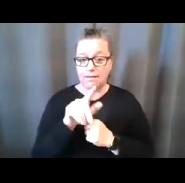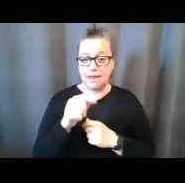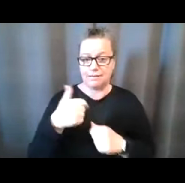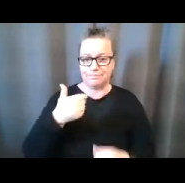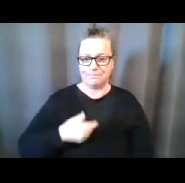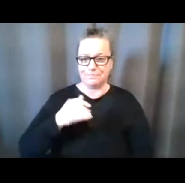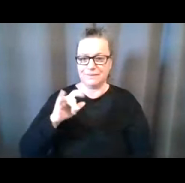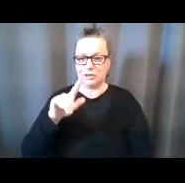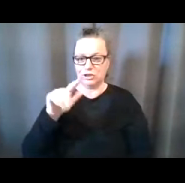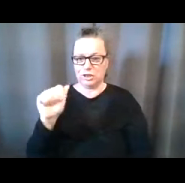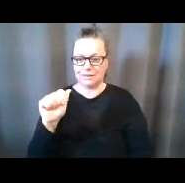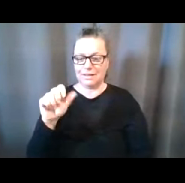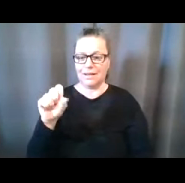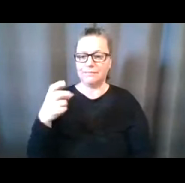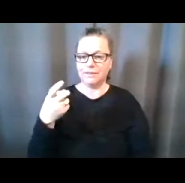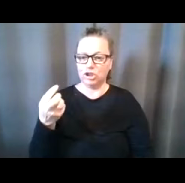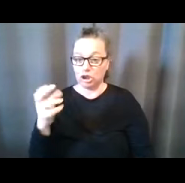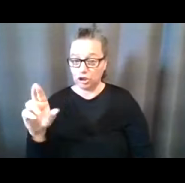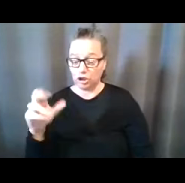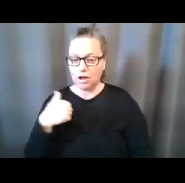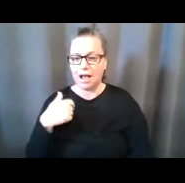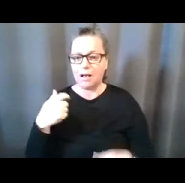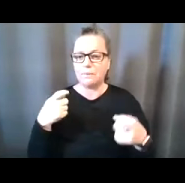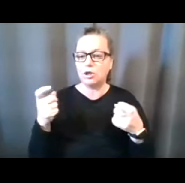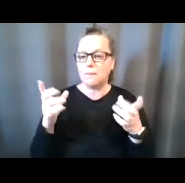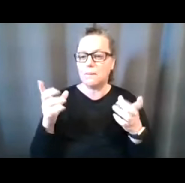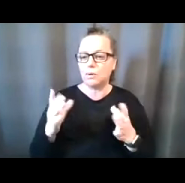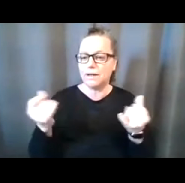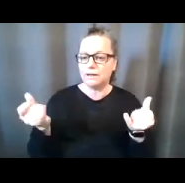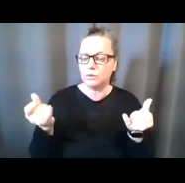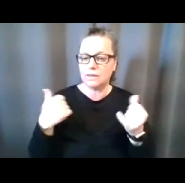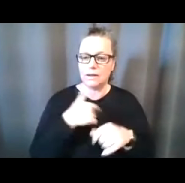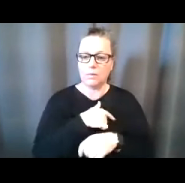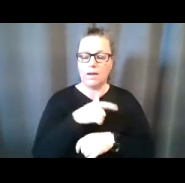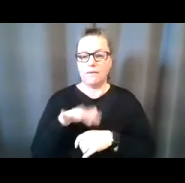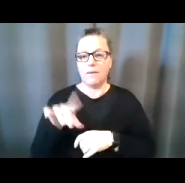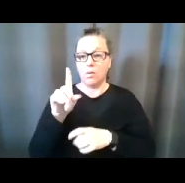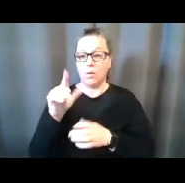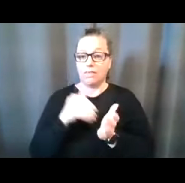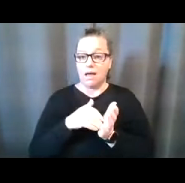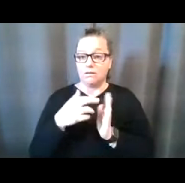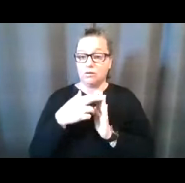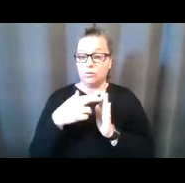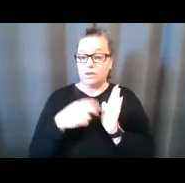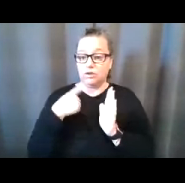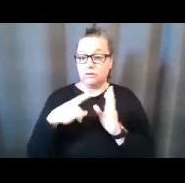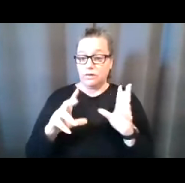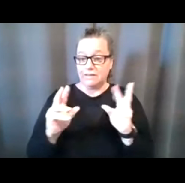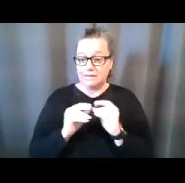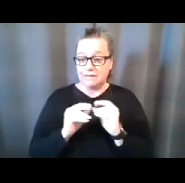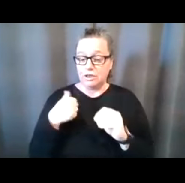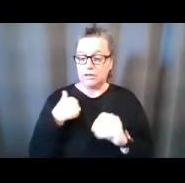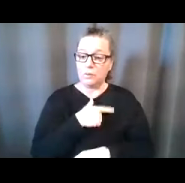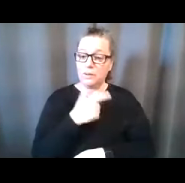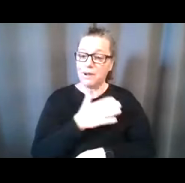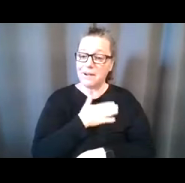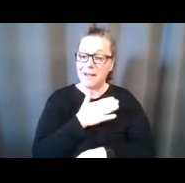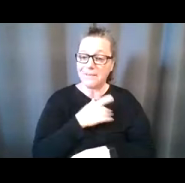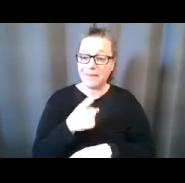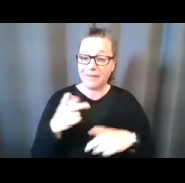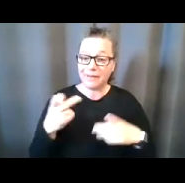My pronouns are she, her, and I'll be your moderator today. We have about 1,000 of you registered for this session, and we are so happy that you are